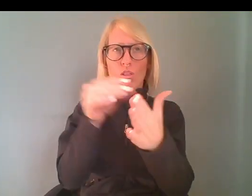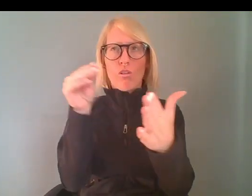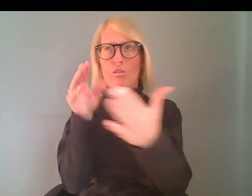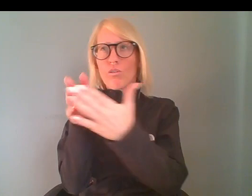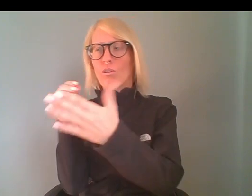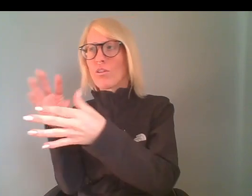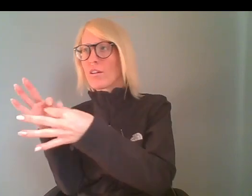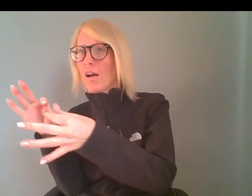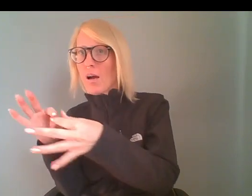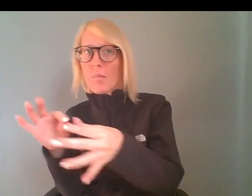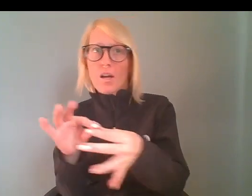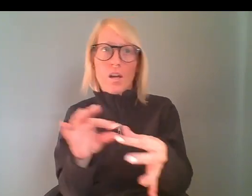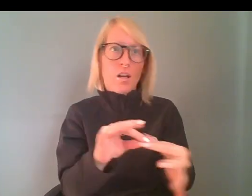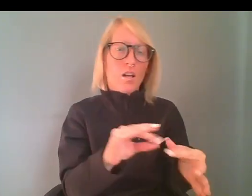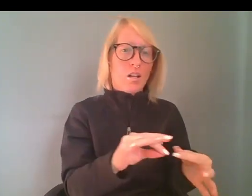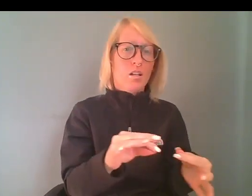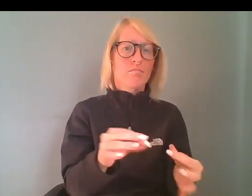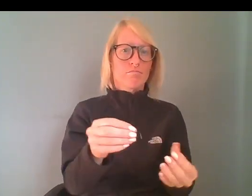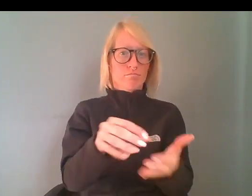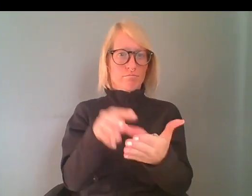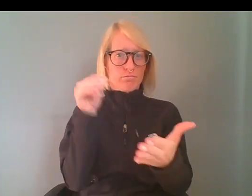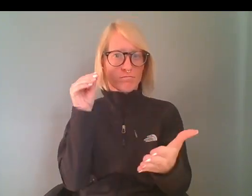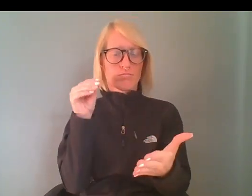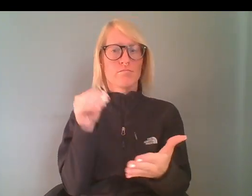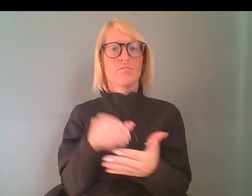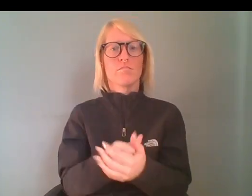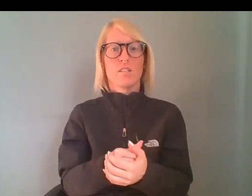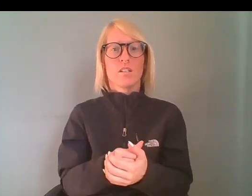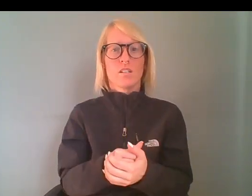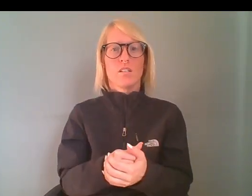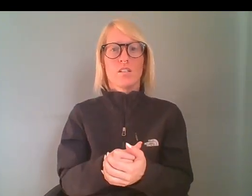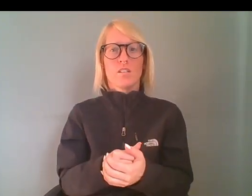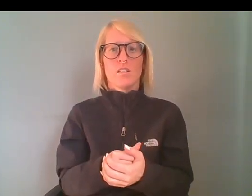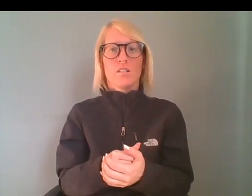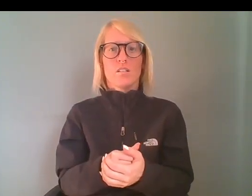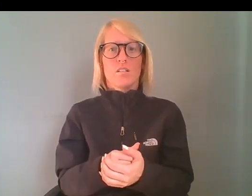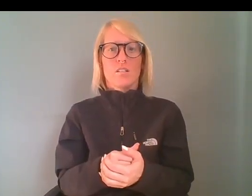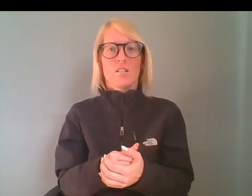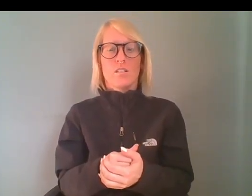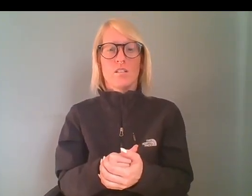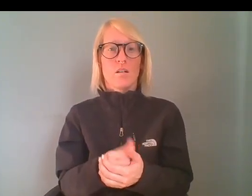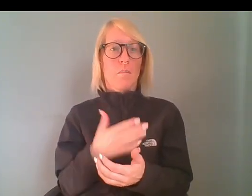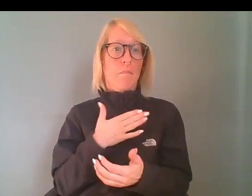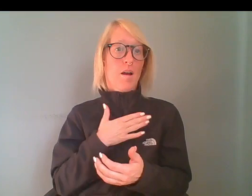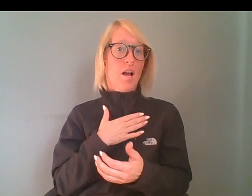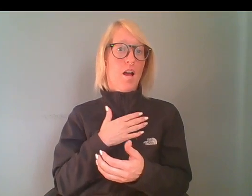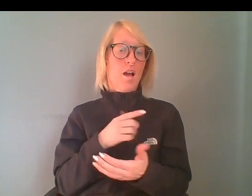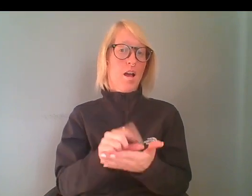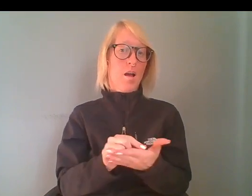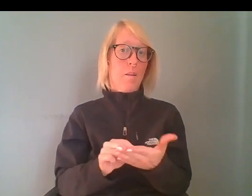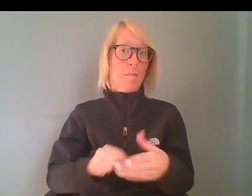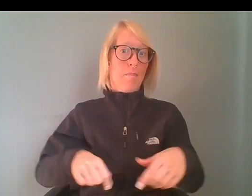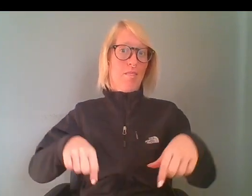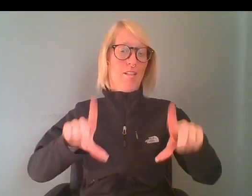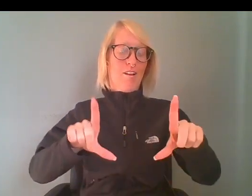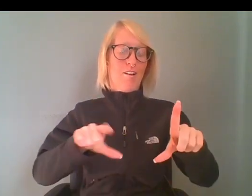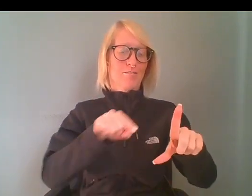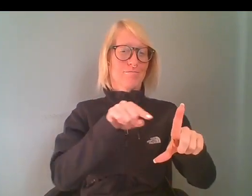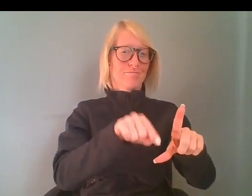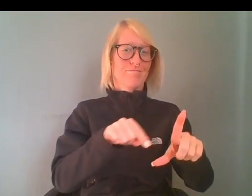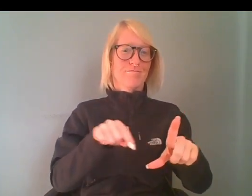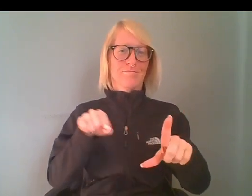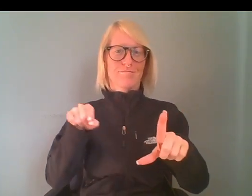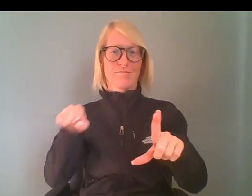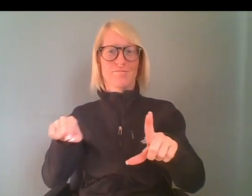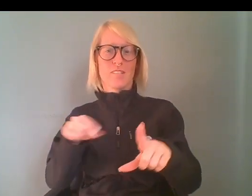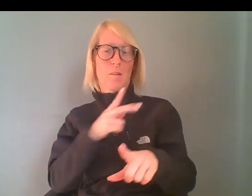comment. This is my little plug for two great ones. That's the Foundation blog, and that's my blog. I couldn't resist, I had to put it in there. So those